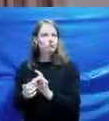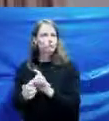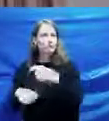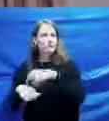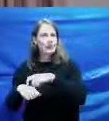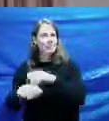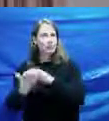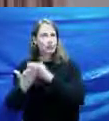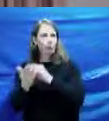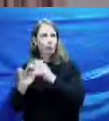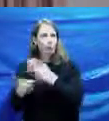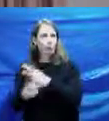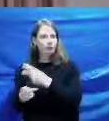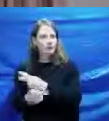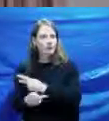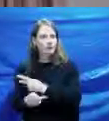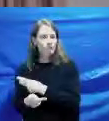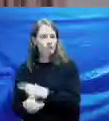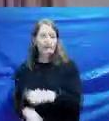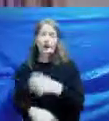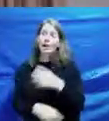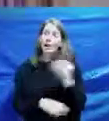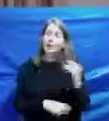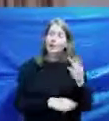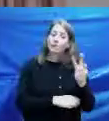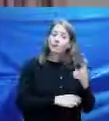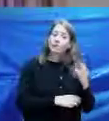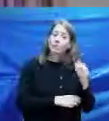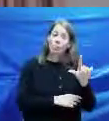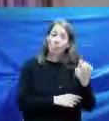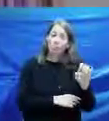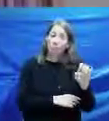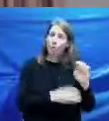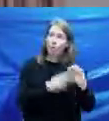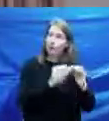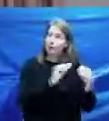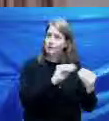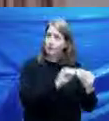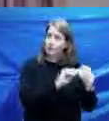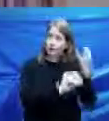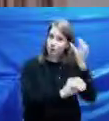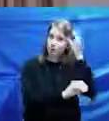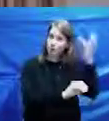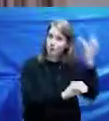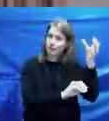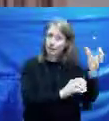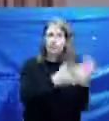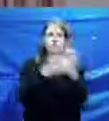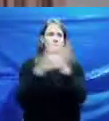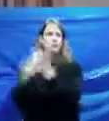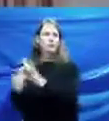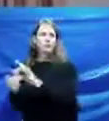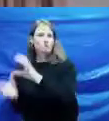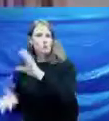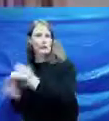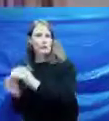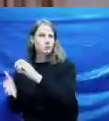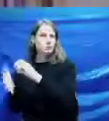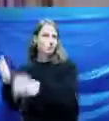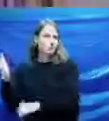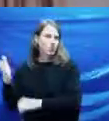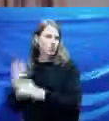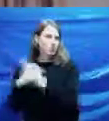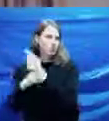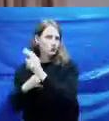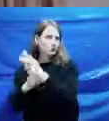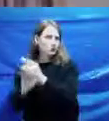we're working on adding whole numbers in first grade. So everything is linked so that my dream might come true, that kids actually